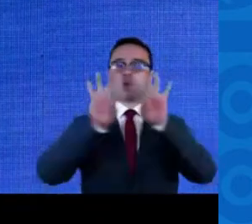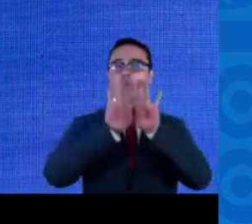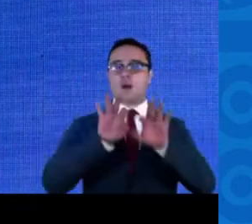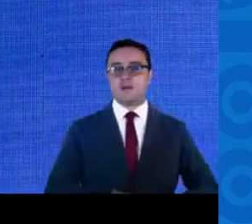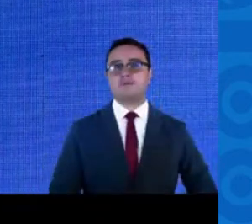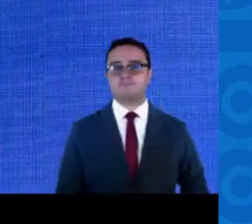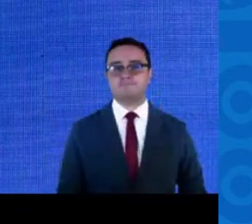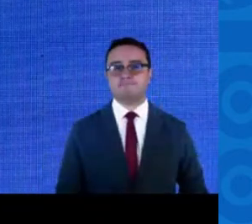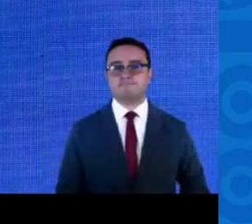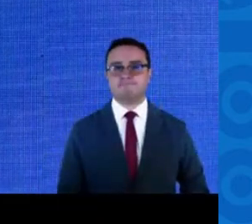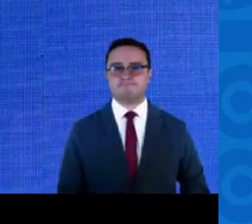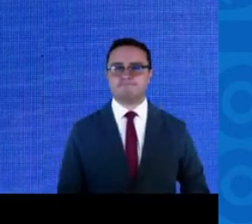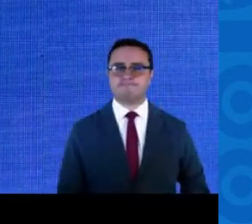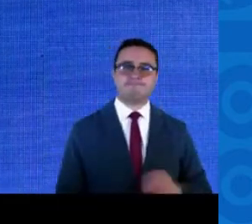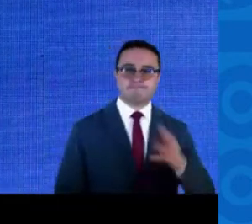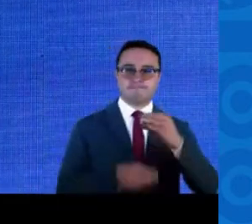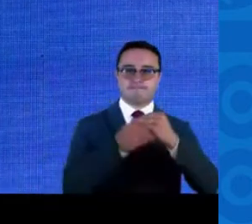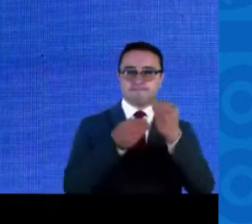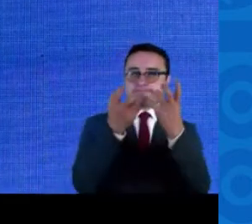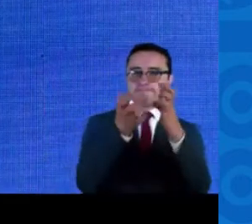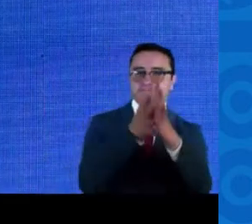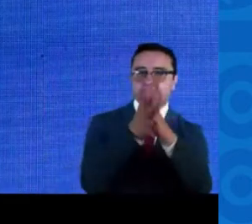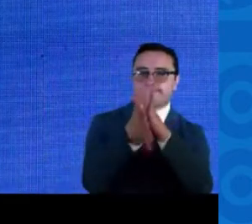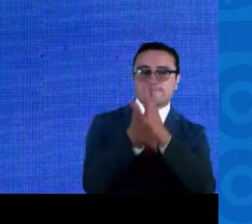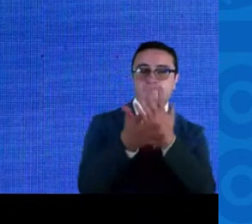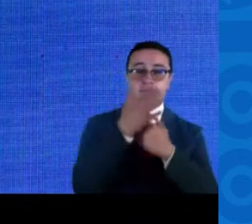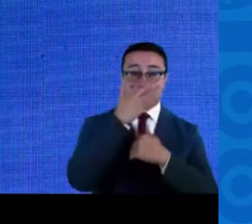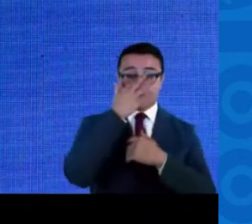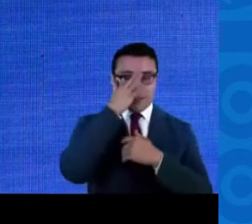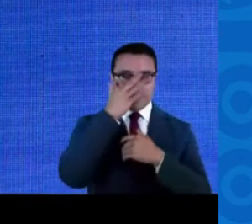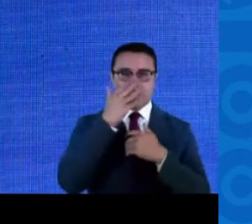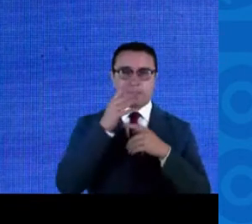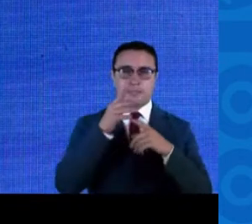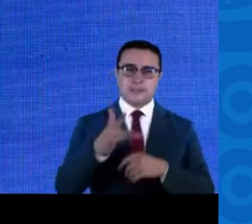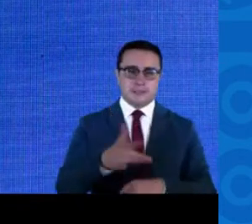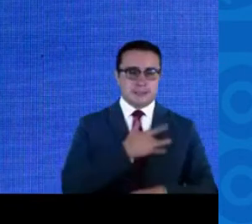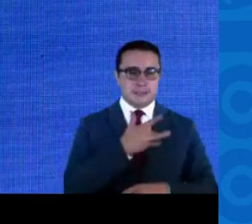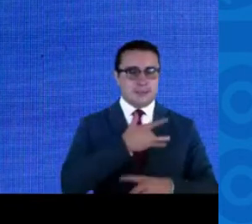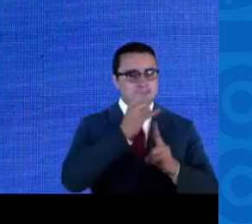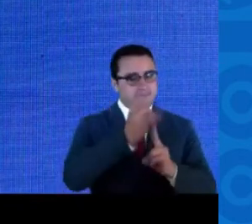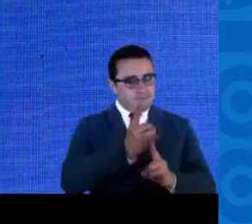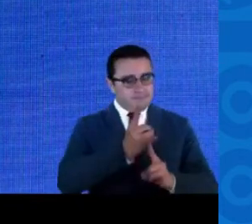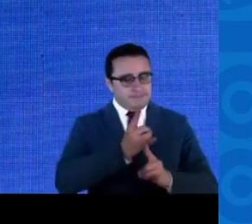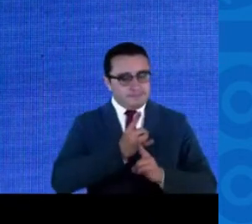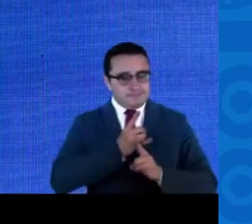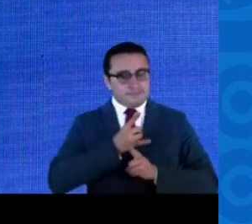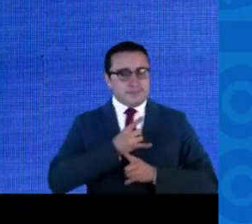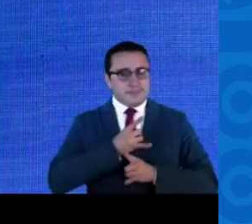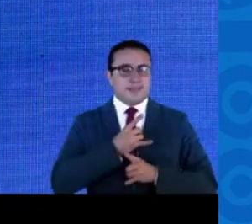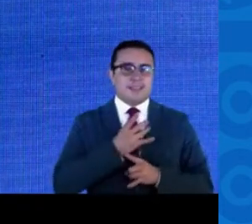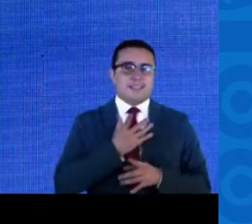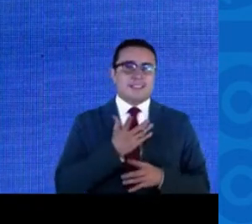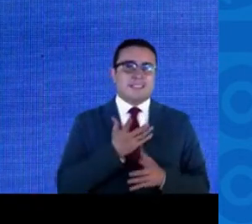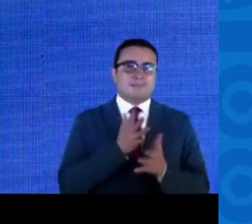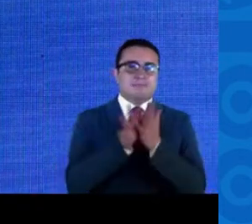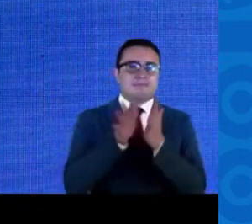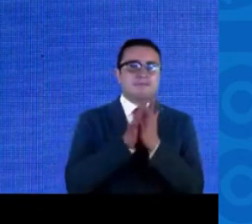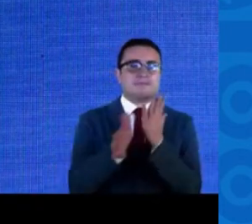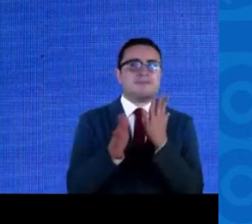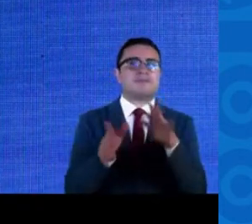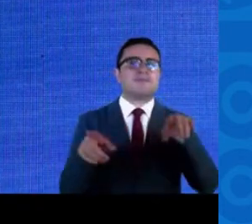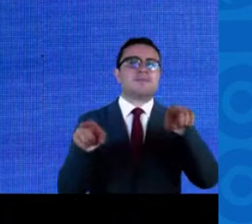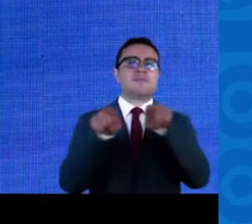fundamental. Hand in hand with that, I wish to highlight something that is also a